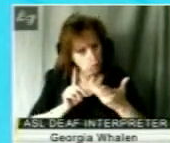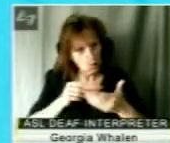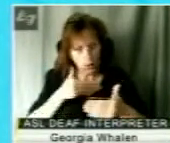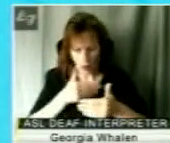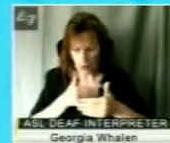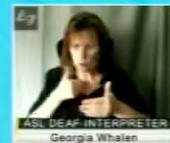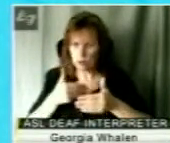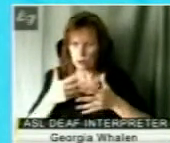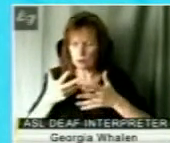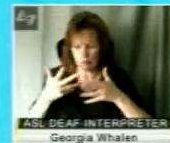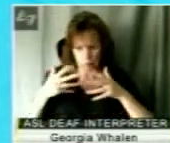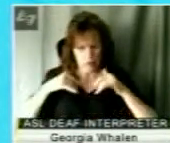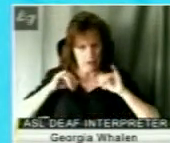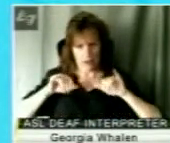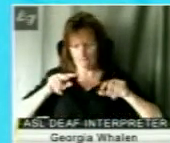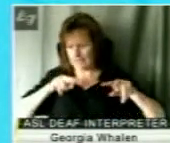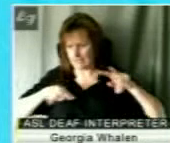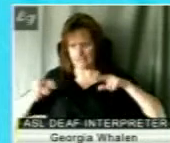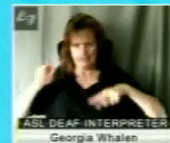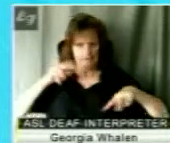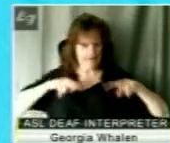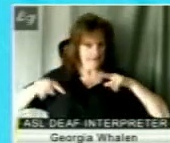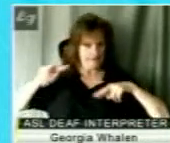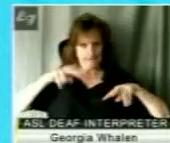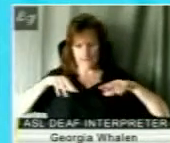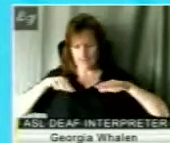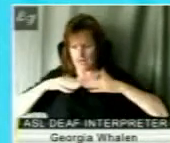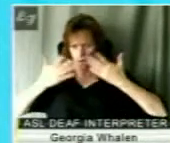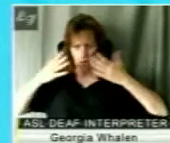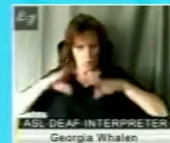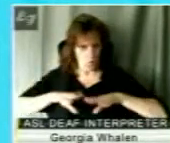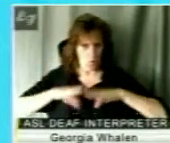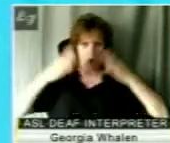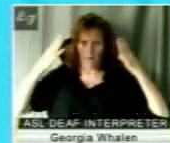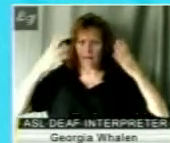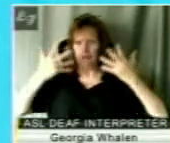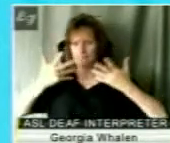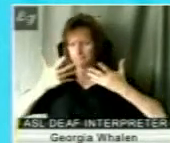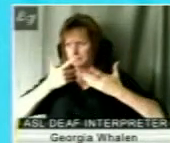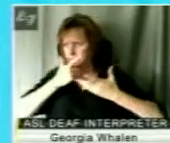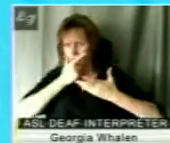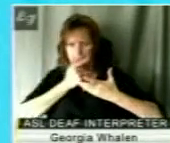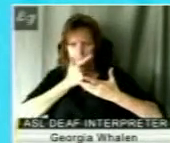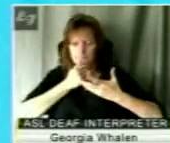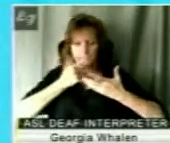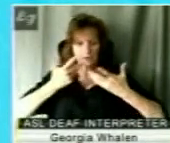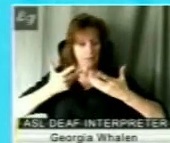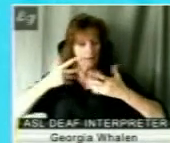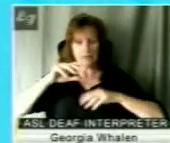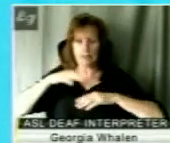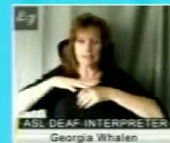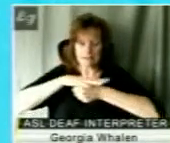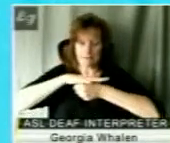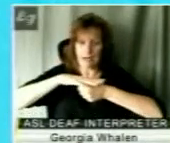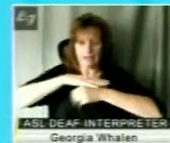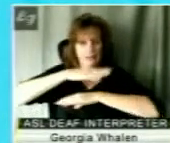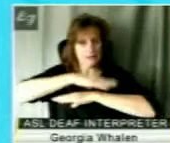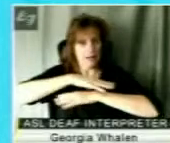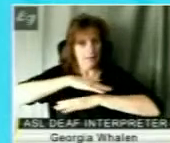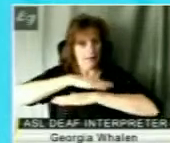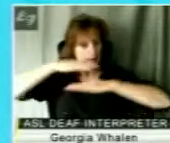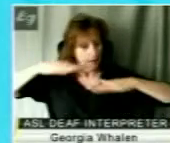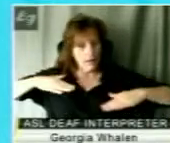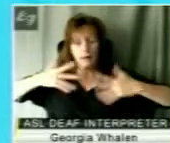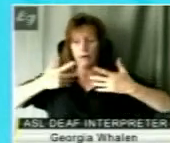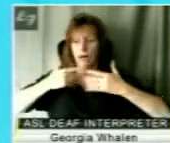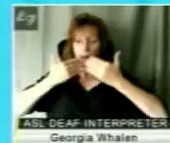week and the factors that can help make things better, you know, having places that are wider open, having fewer people concentrated together,